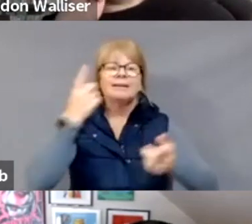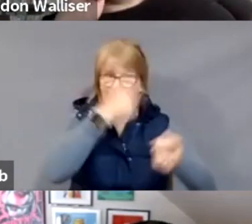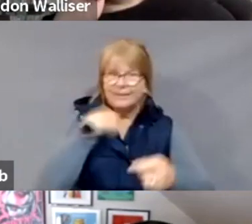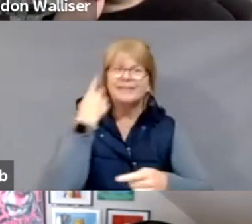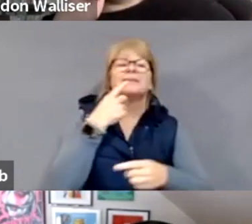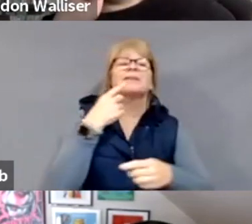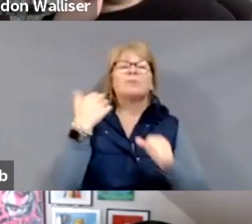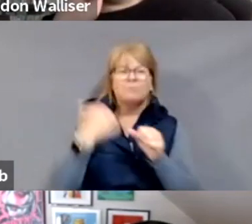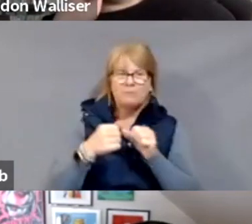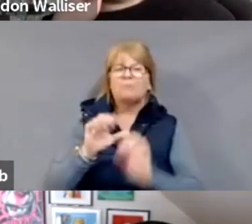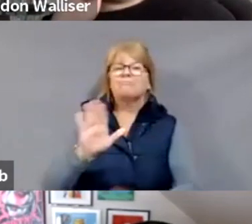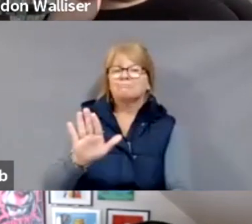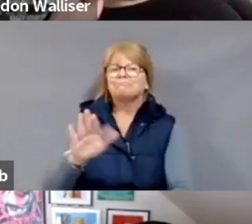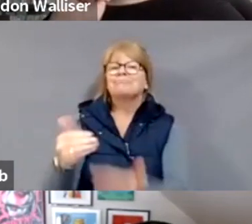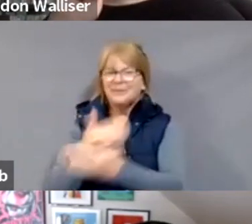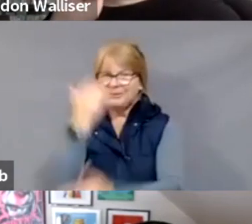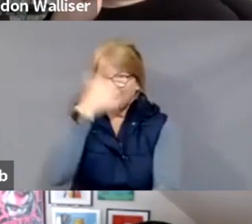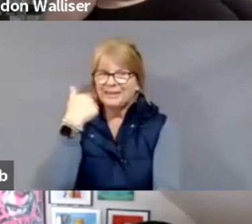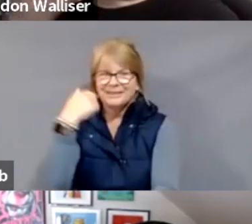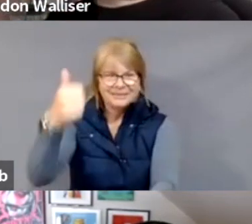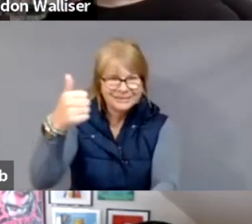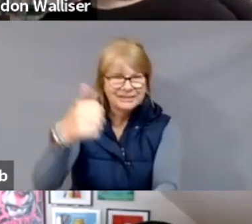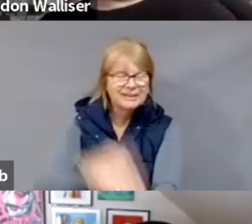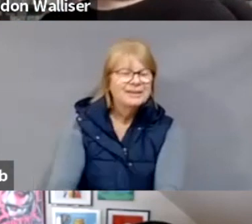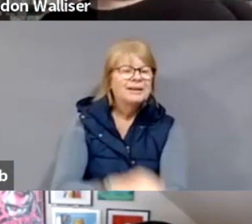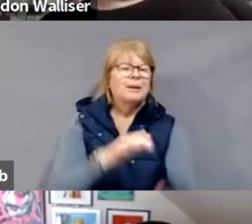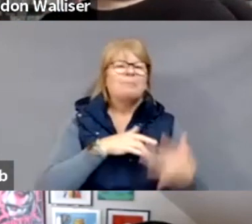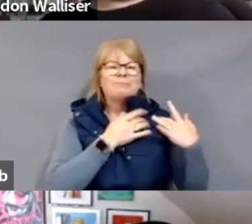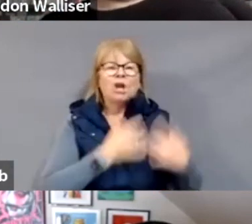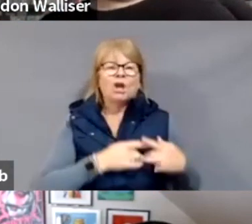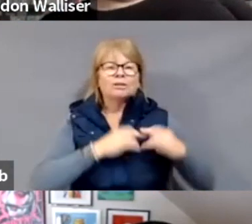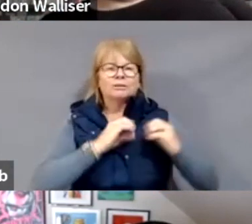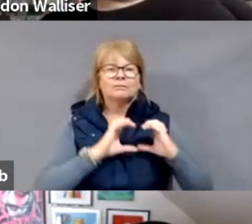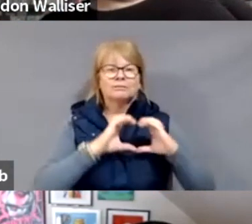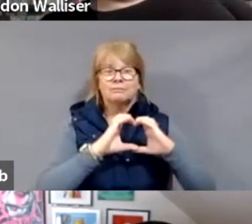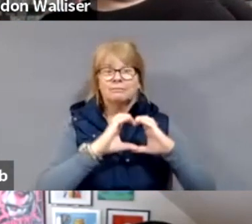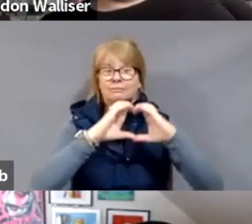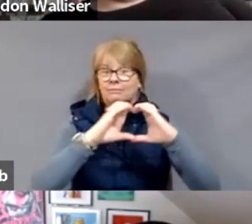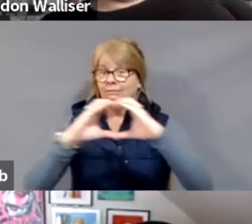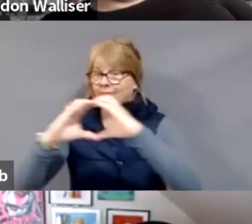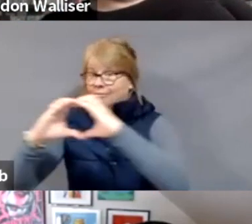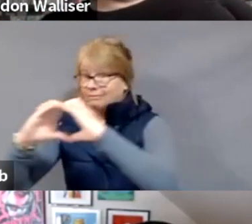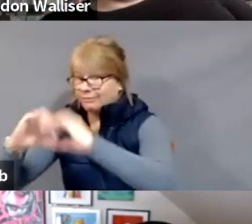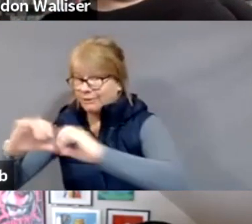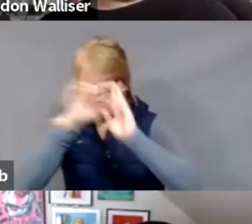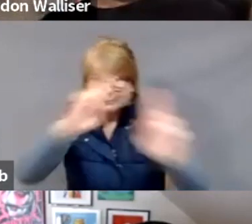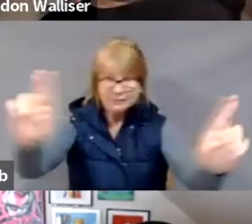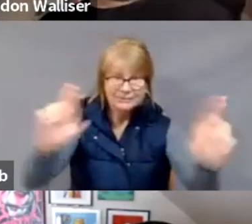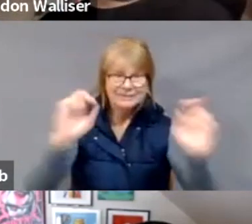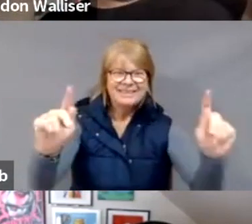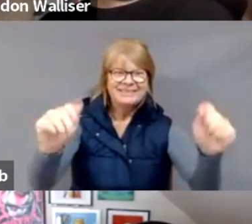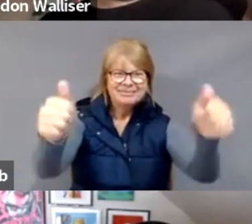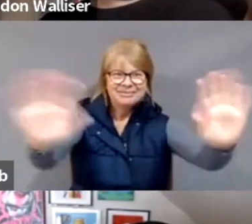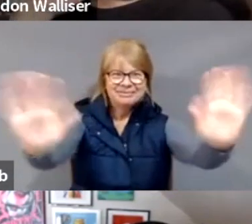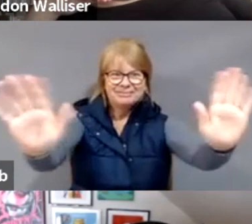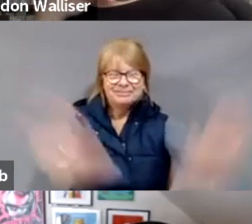remind myself of the new faces that are here. So big heart, big affection, big respect. Thank you. Thank